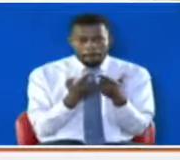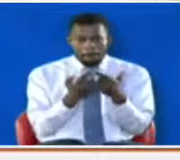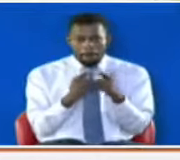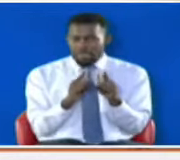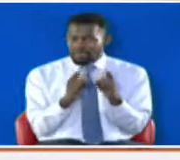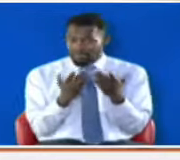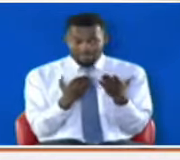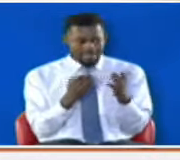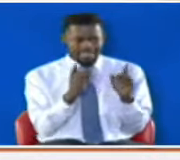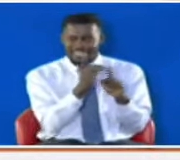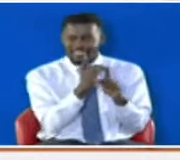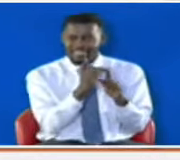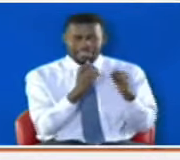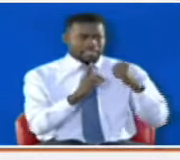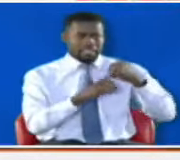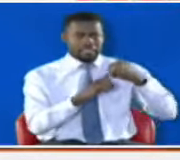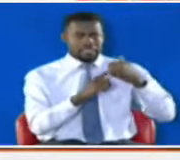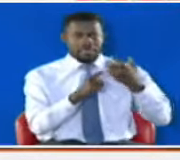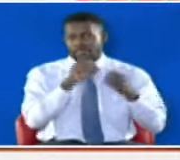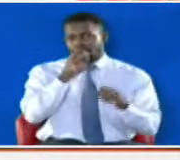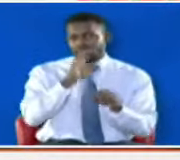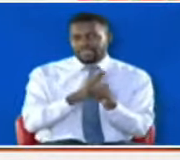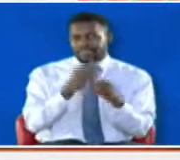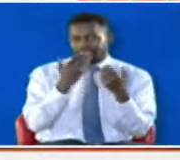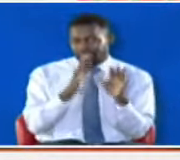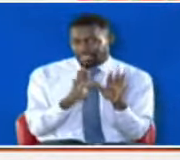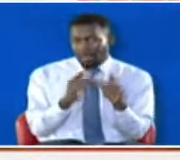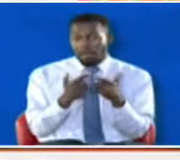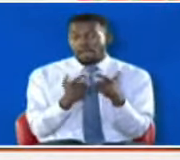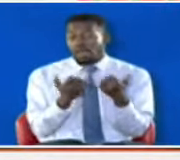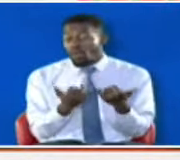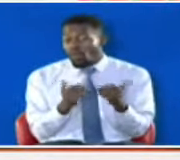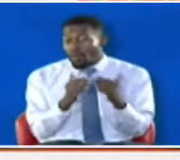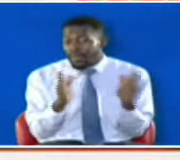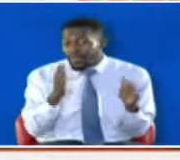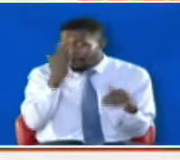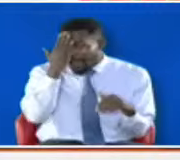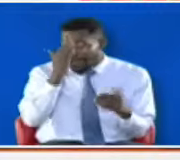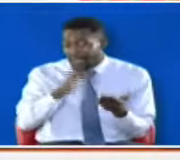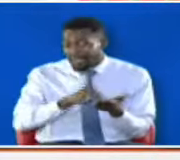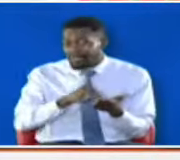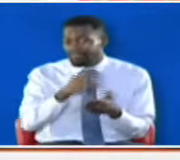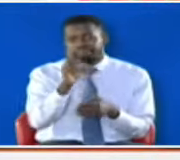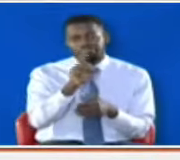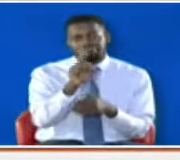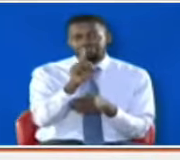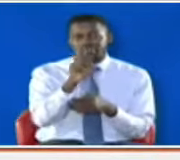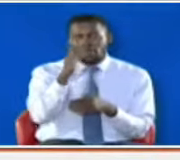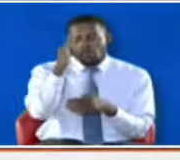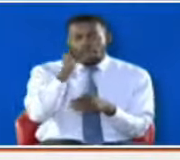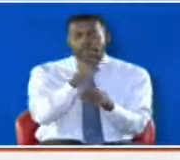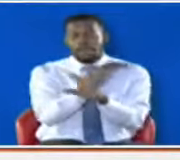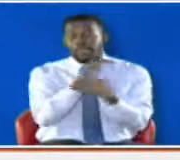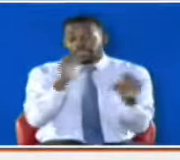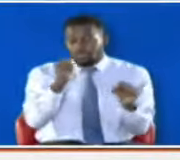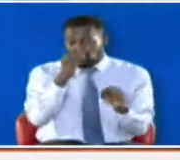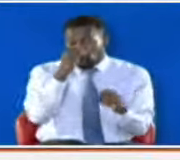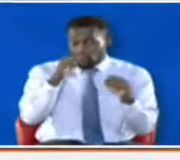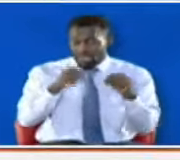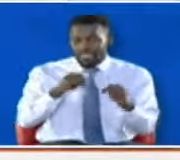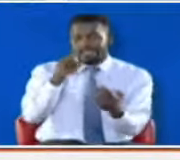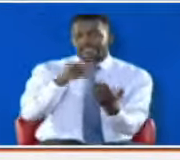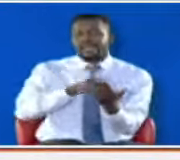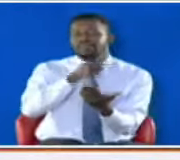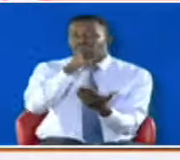of reopening schools. But this will not be the case. President William Ruto has today cancelled the reopening of